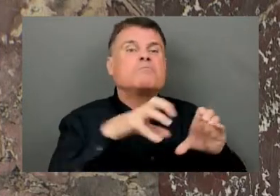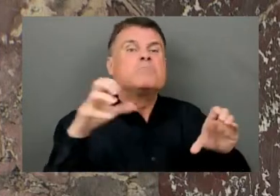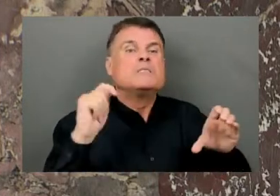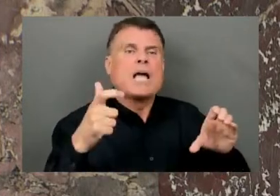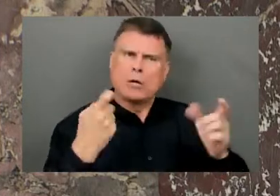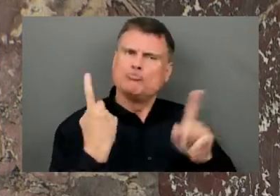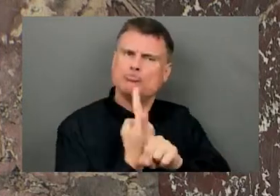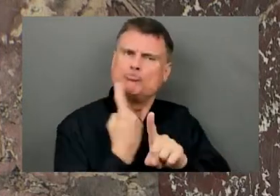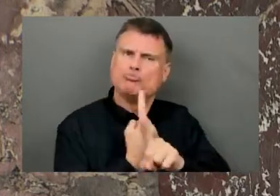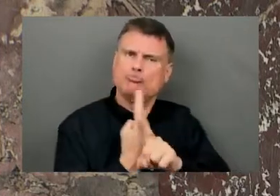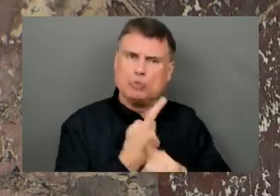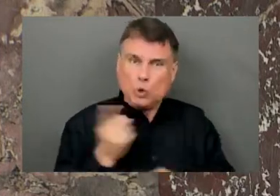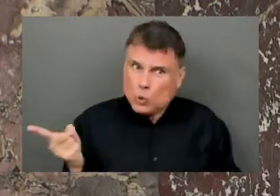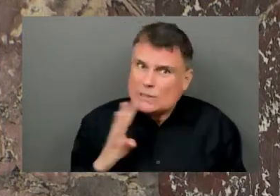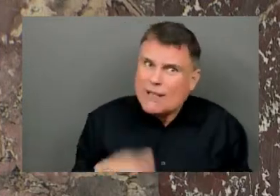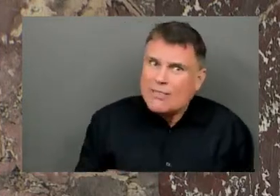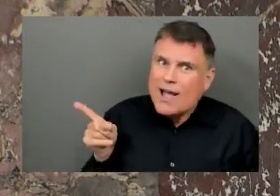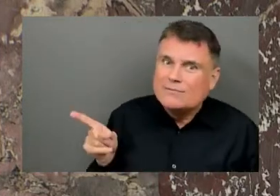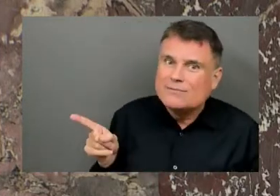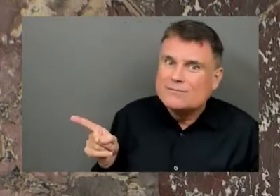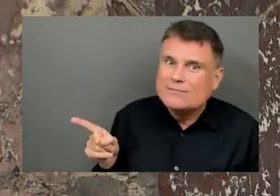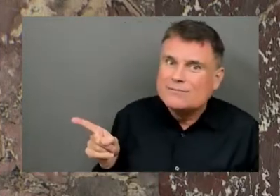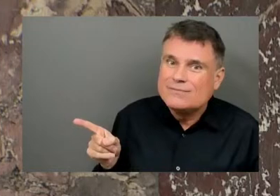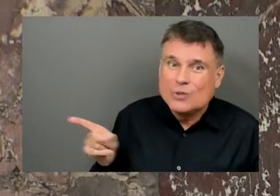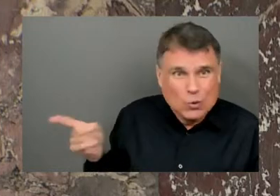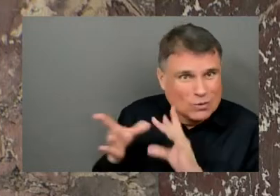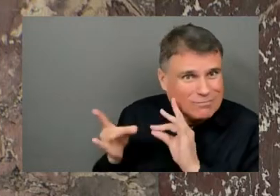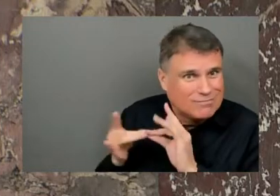member on the other side of the House about the carbon tax, Honourable Speaker.